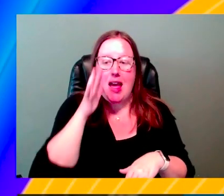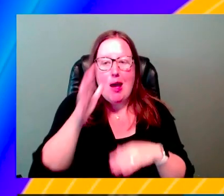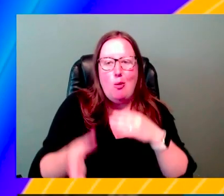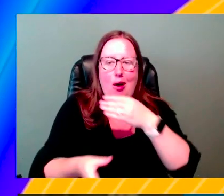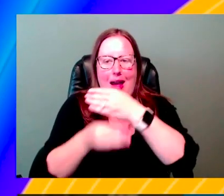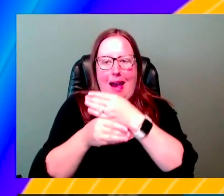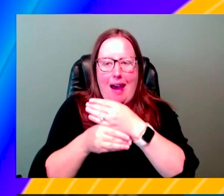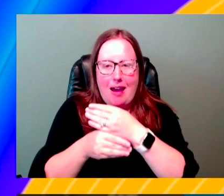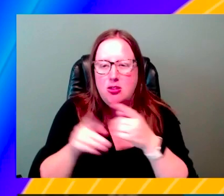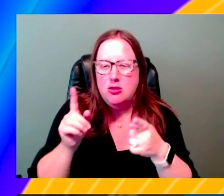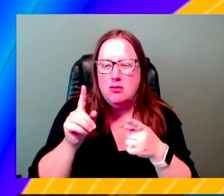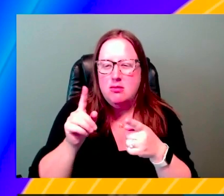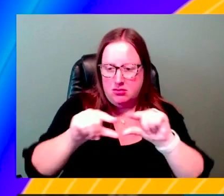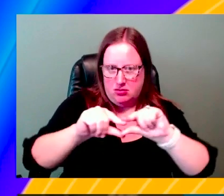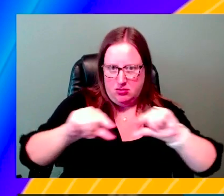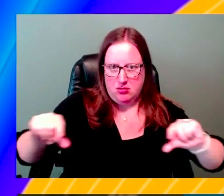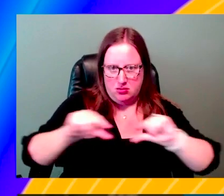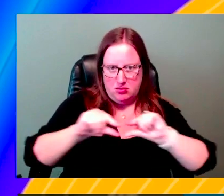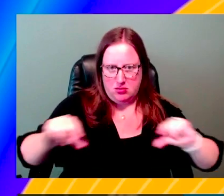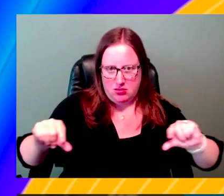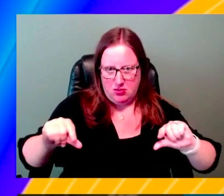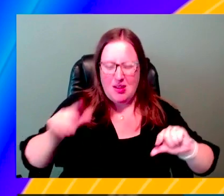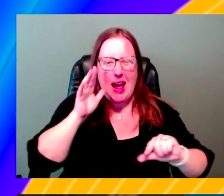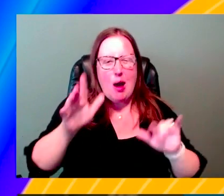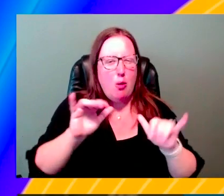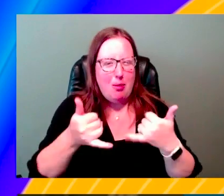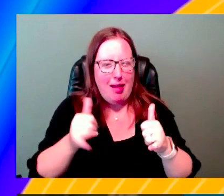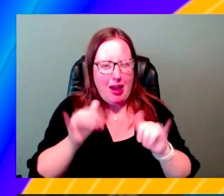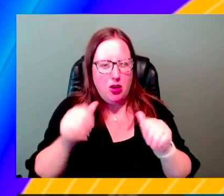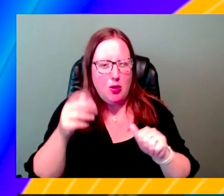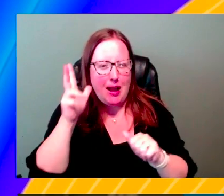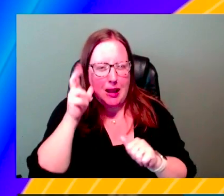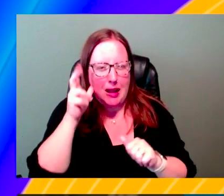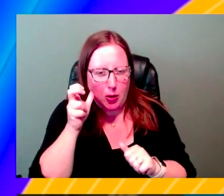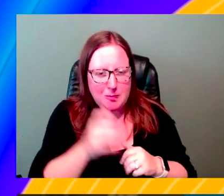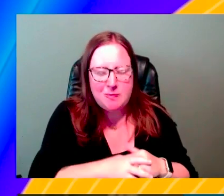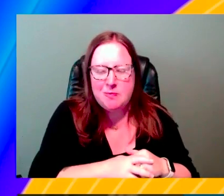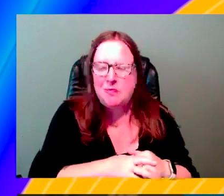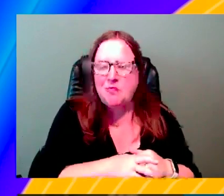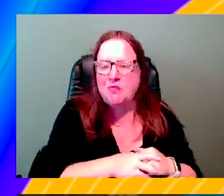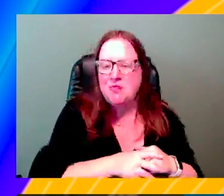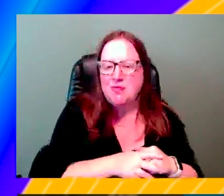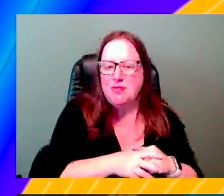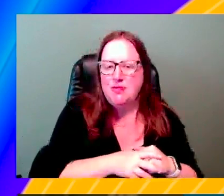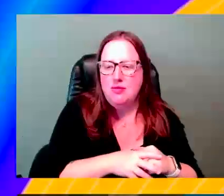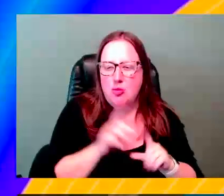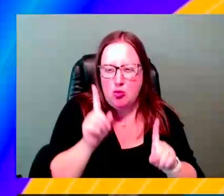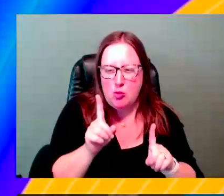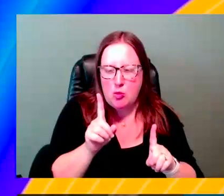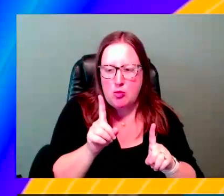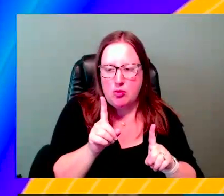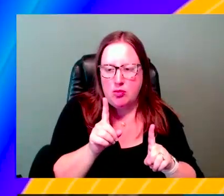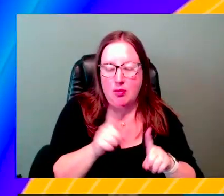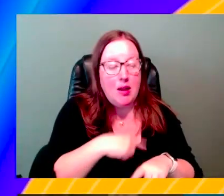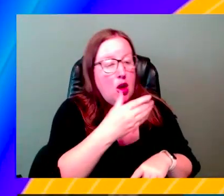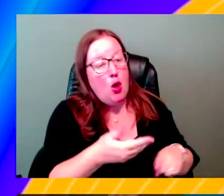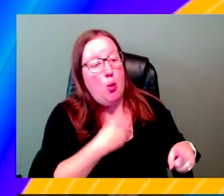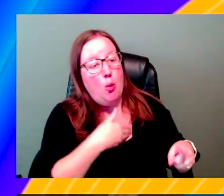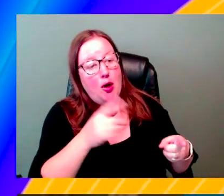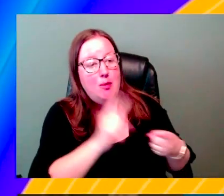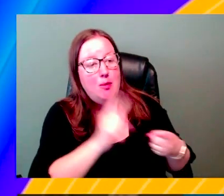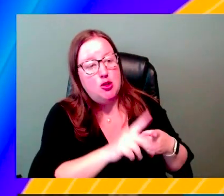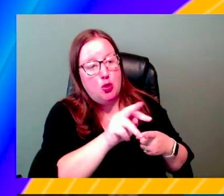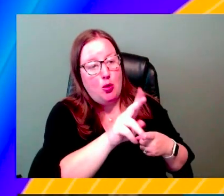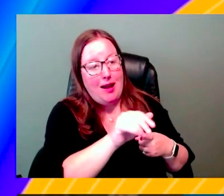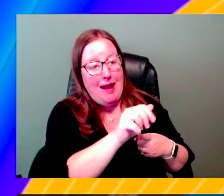track. And I'll just quickly play this back so we can see what this sounds like. Let me just... Welcome to the Krikey So in a AI second, my Animation narrator Maker.